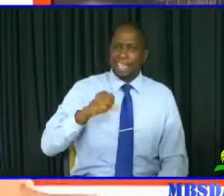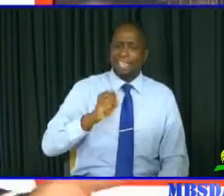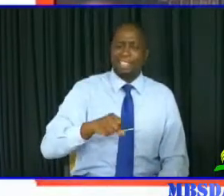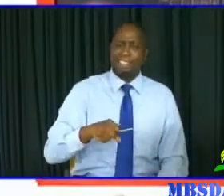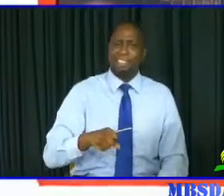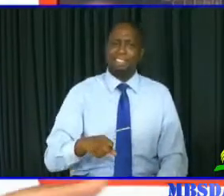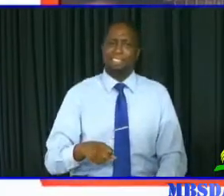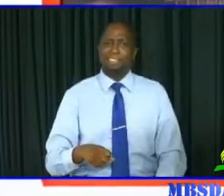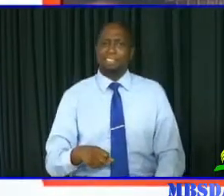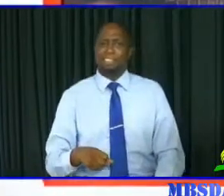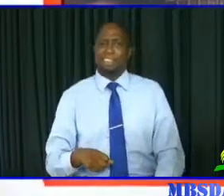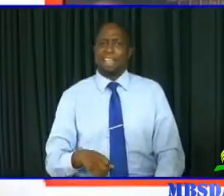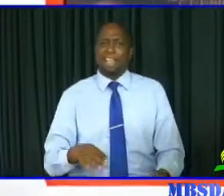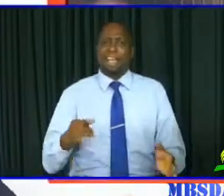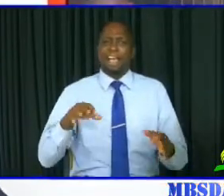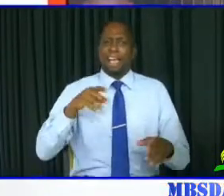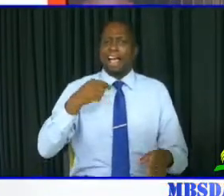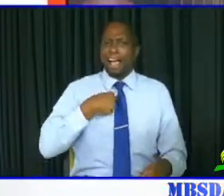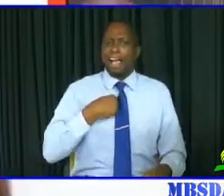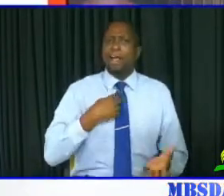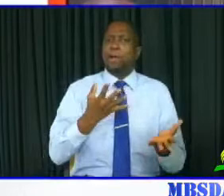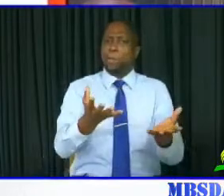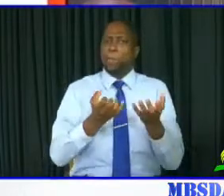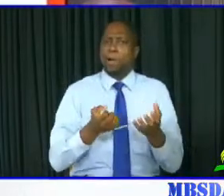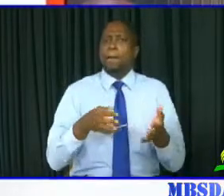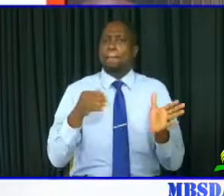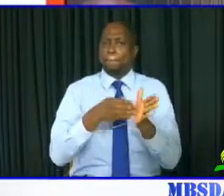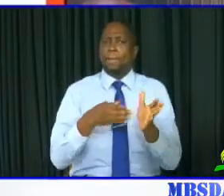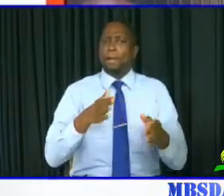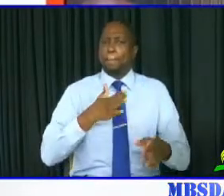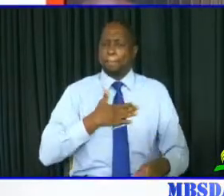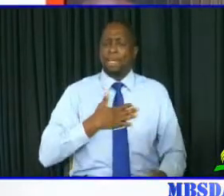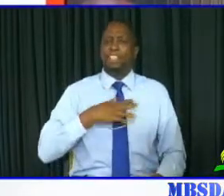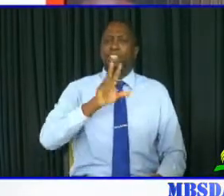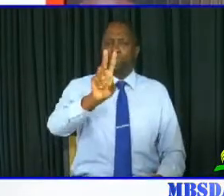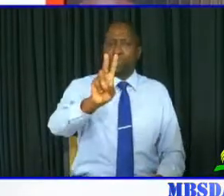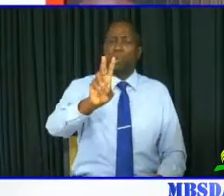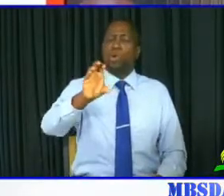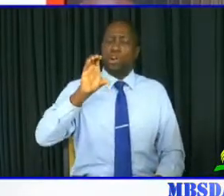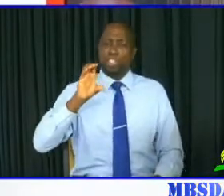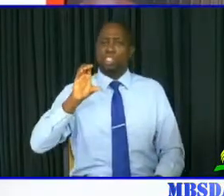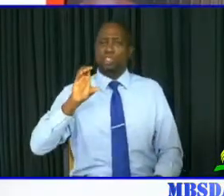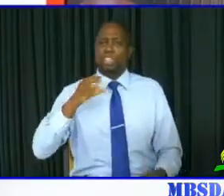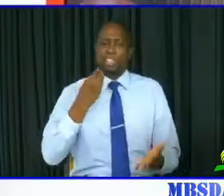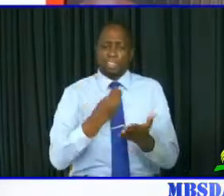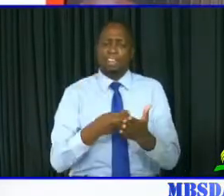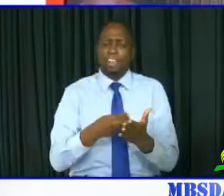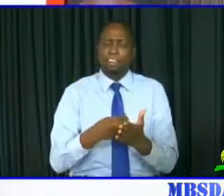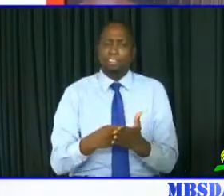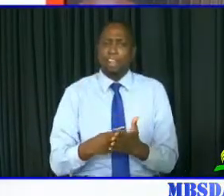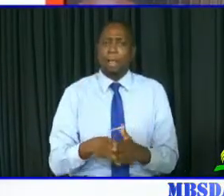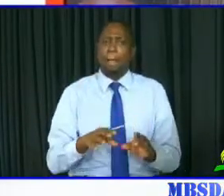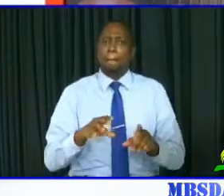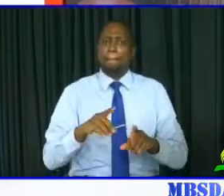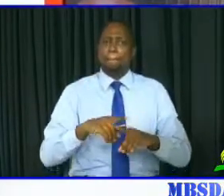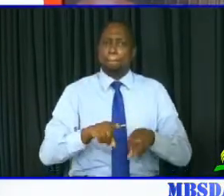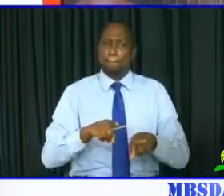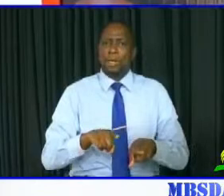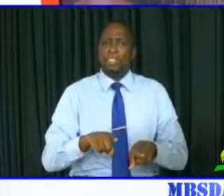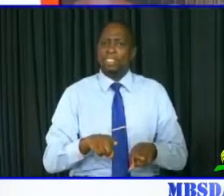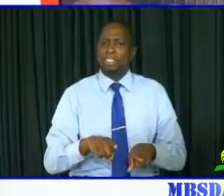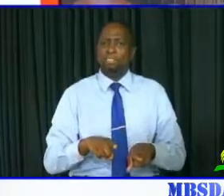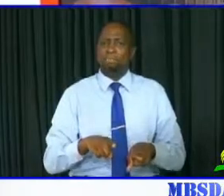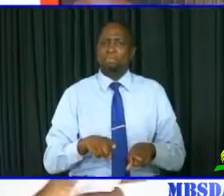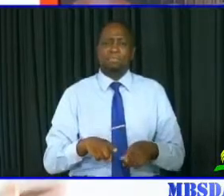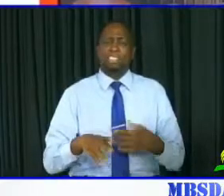I should have gotten back my change, but I ended up losing my $200. But $200, the value thereof,